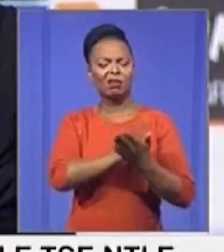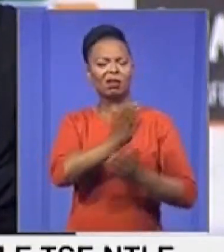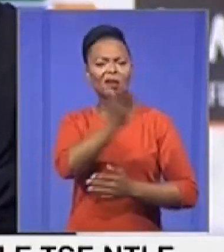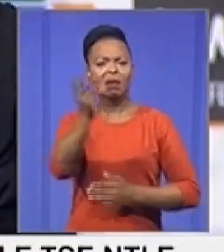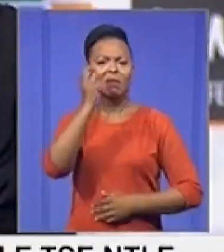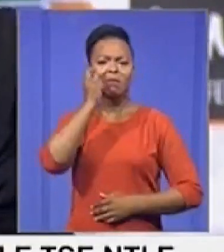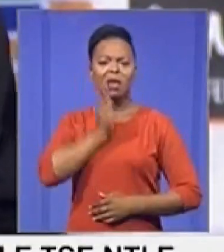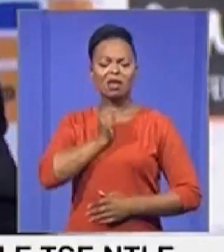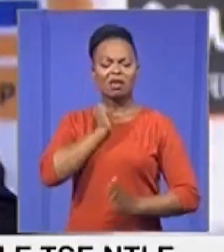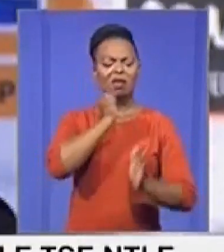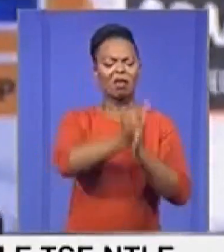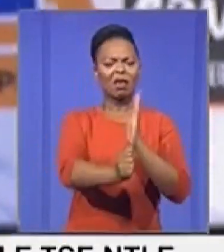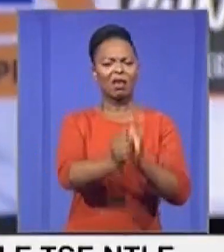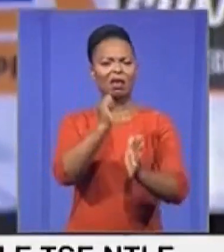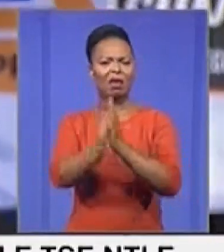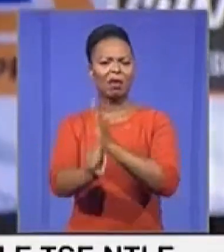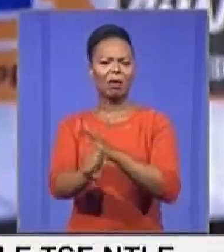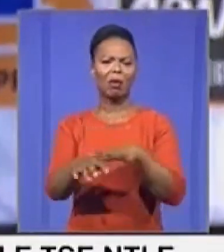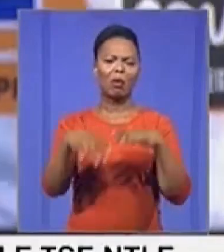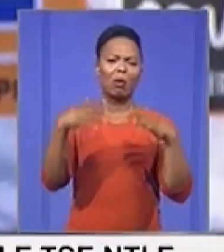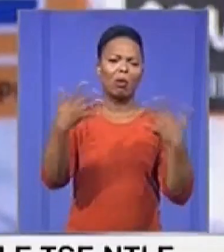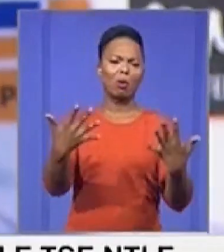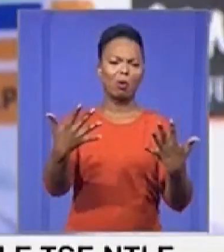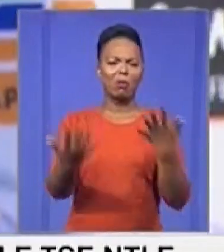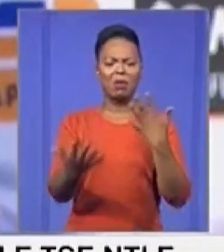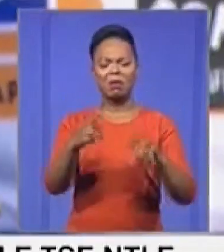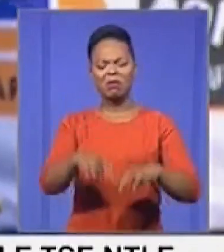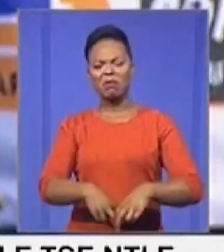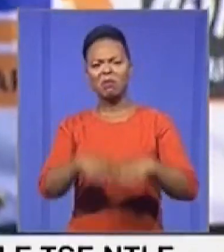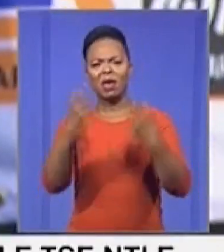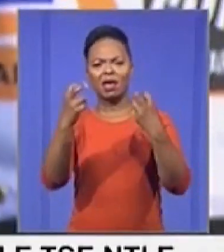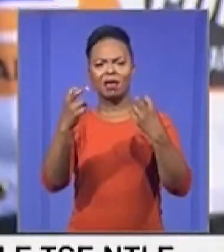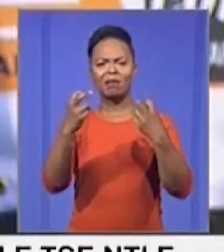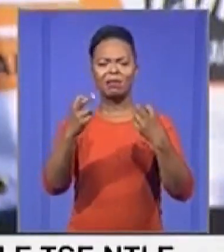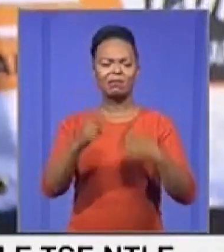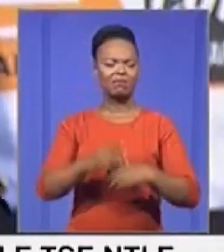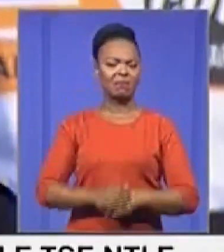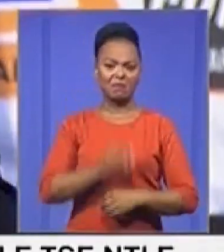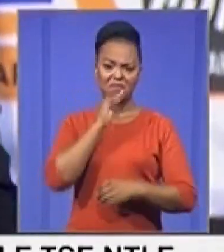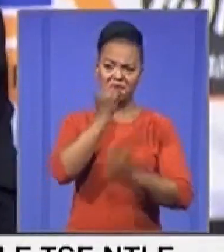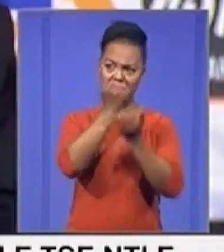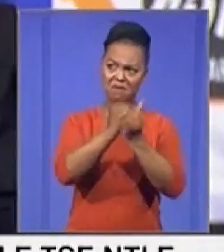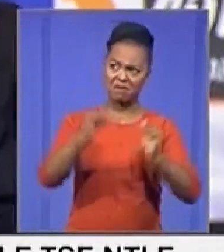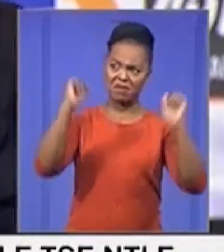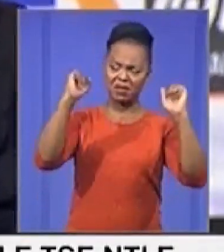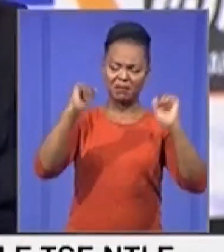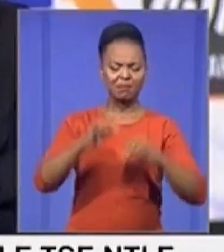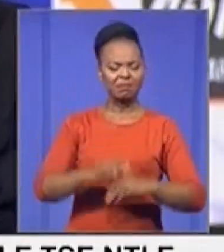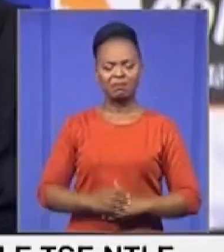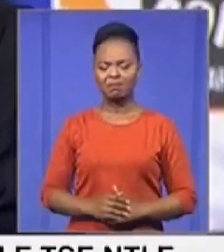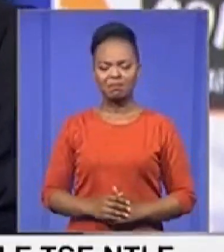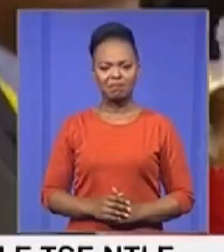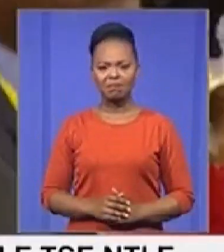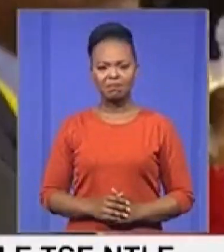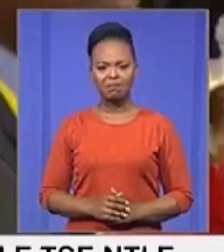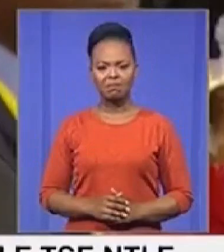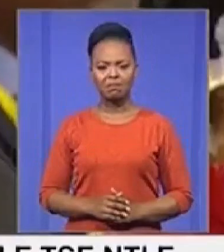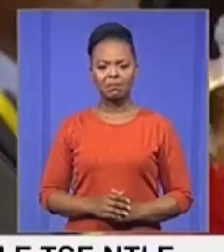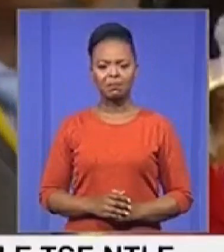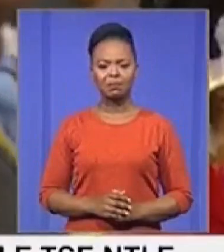ba bolayang kapo ba tla ba reipa. Re ka se re go na le tikologo.